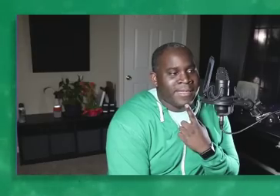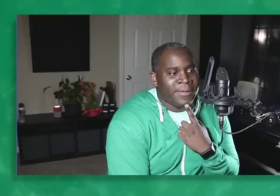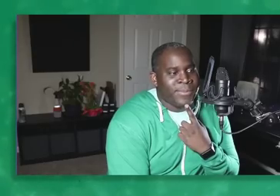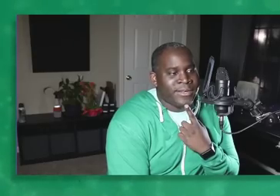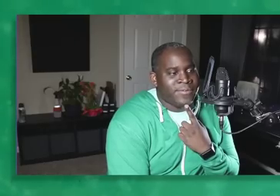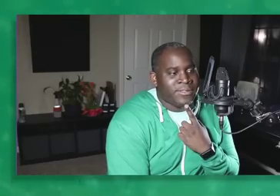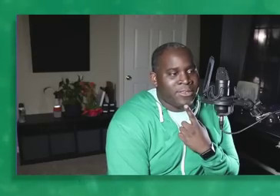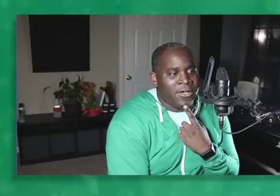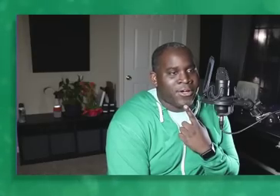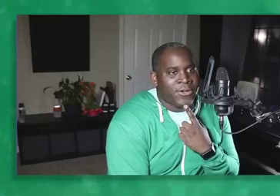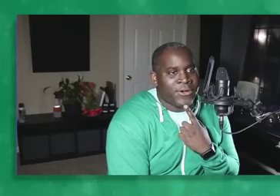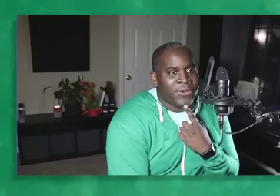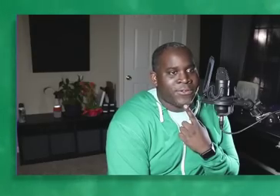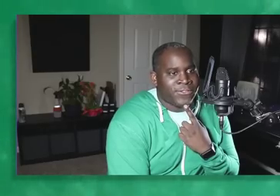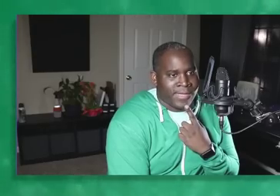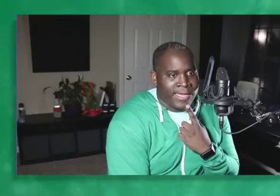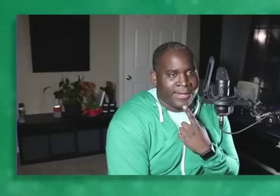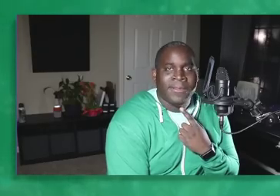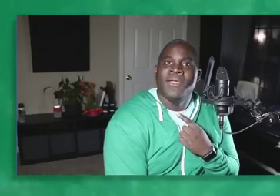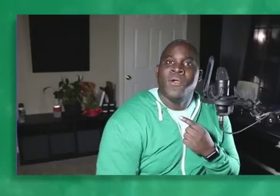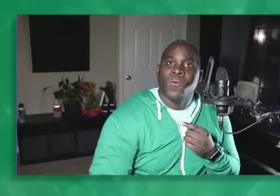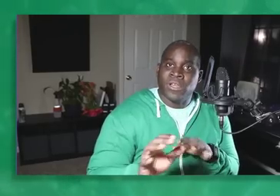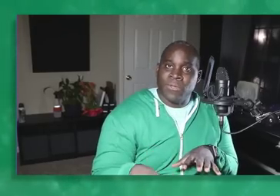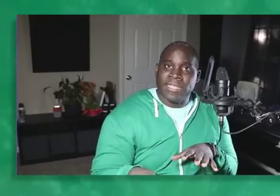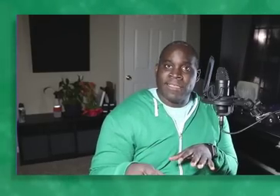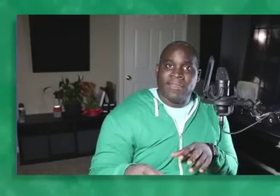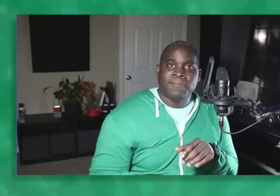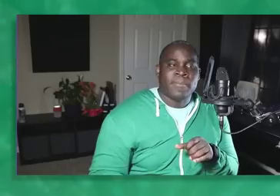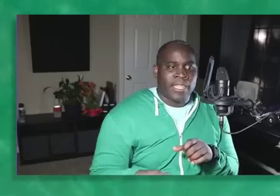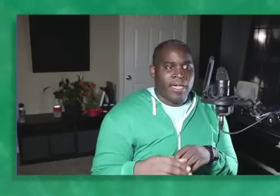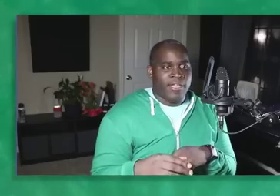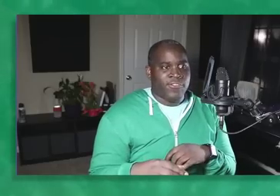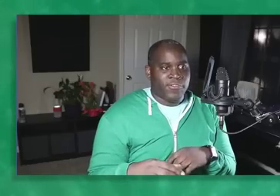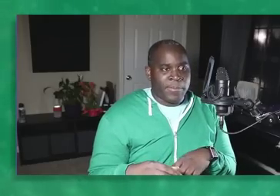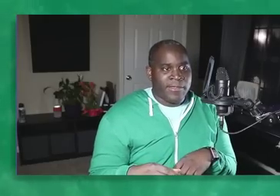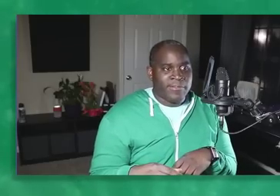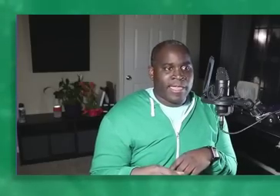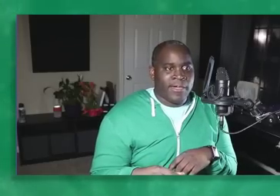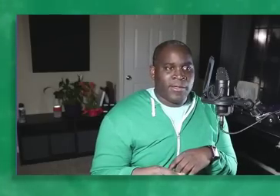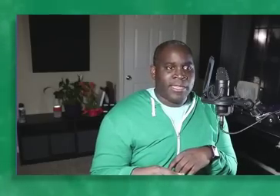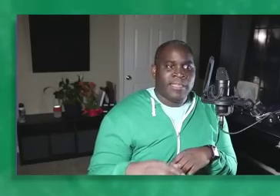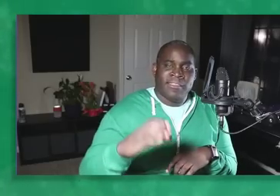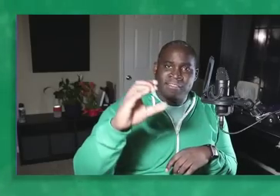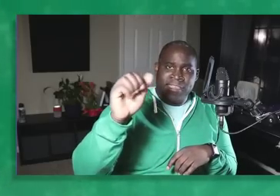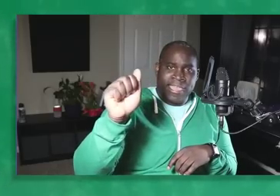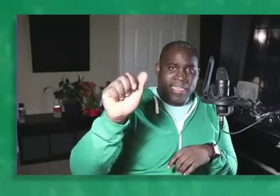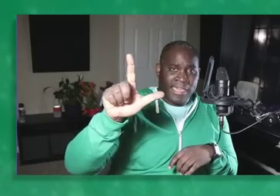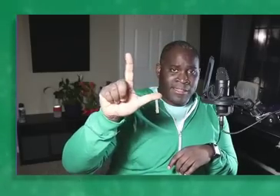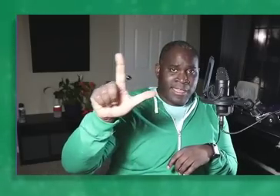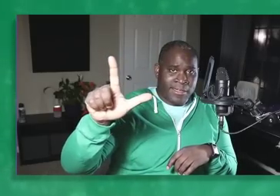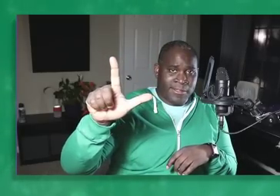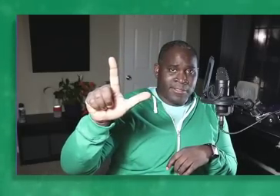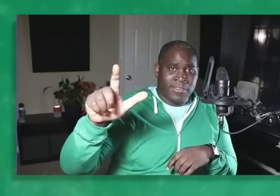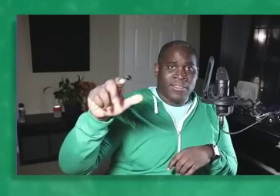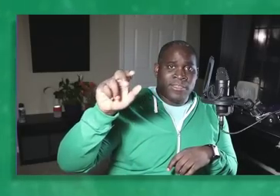is a bit of a longer sign. We're going to break it down. She spells out